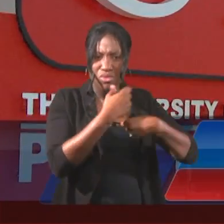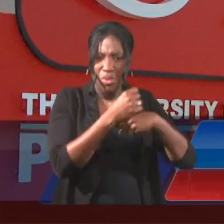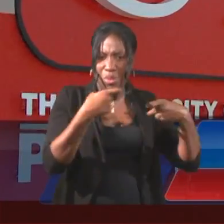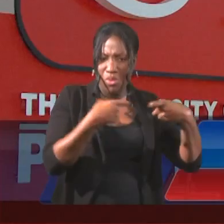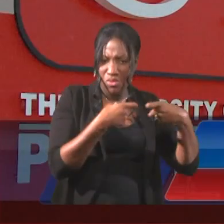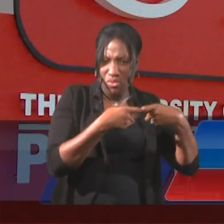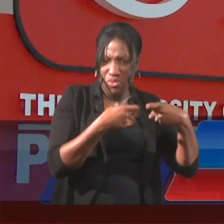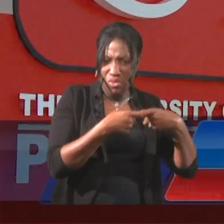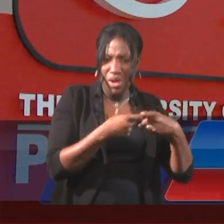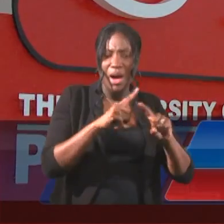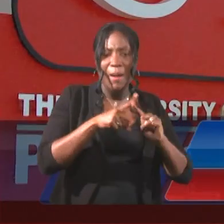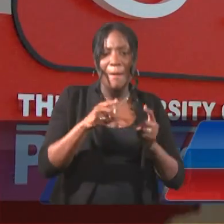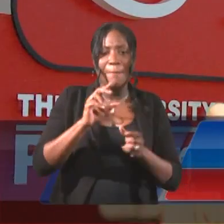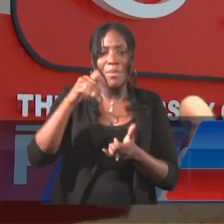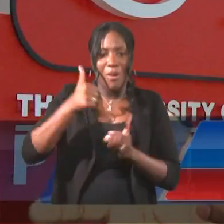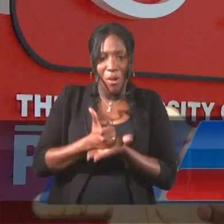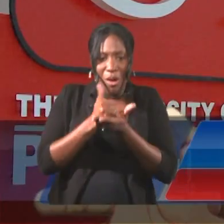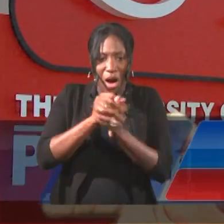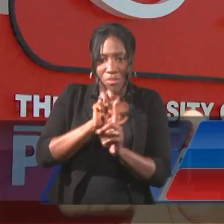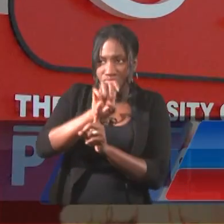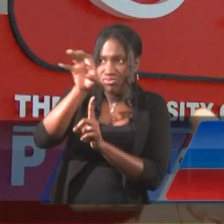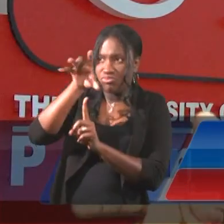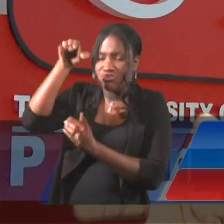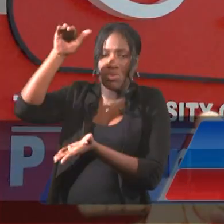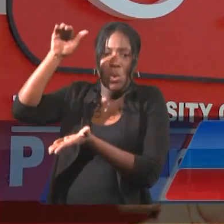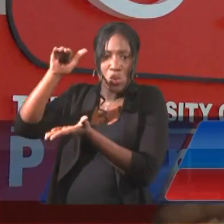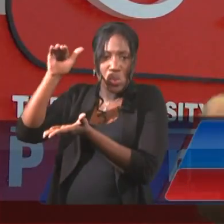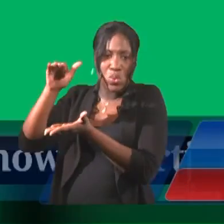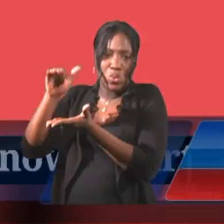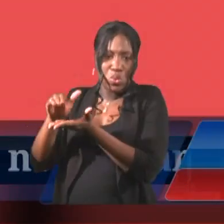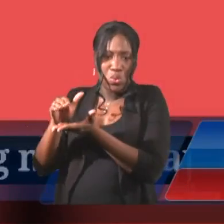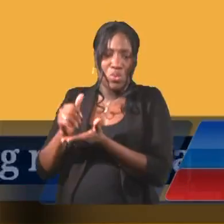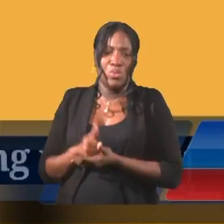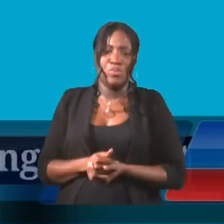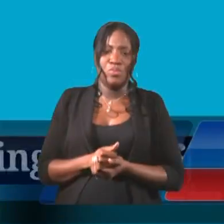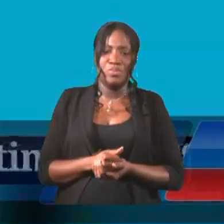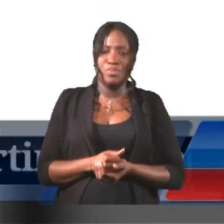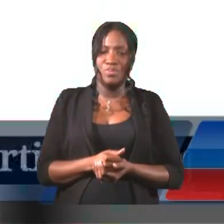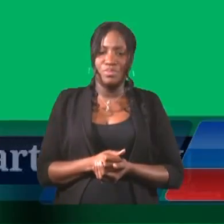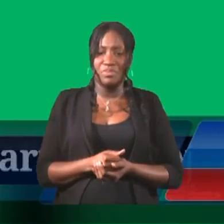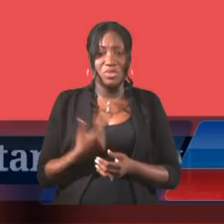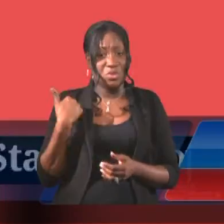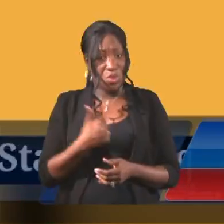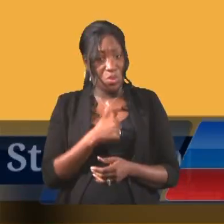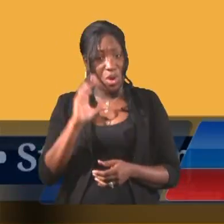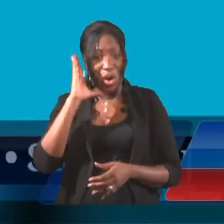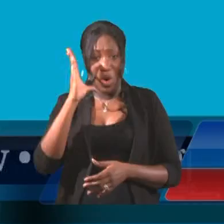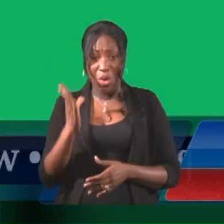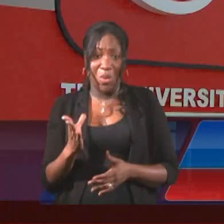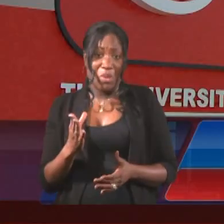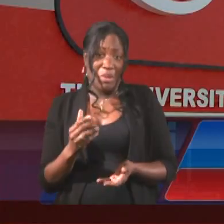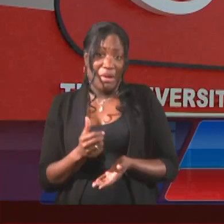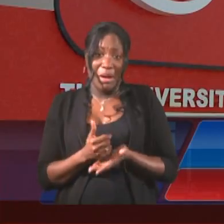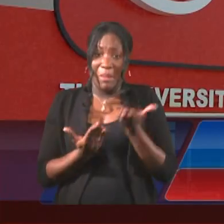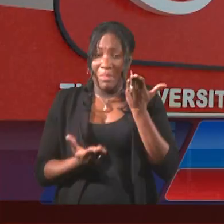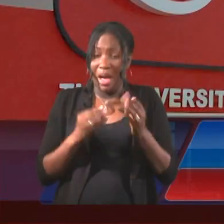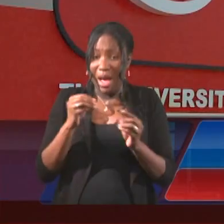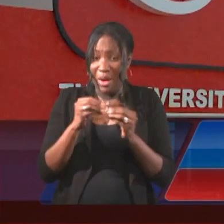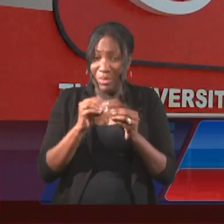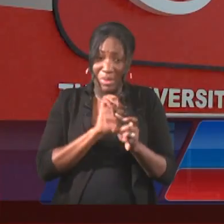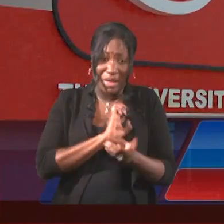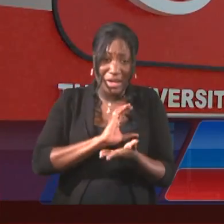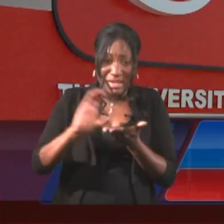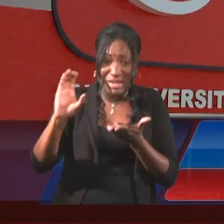reduce the carbon emissions while we explore alternatives to renewable energy. So will we ever reach net zero?